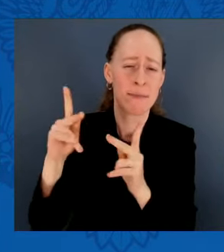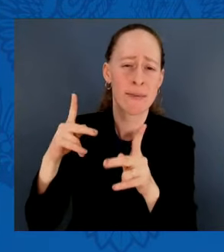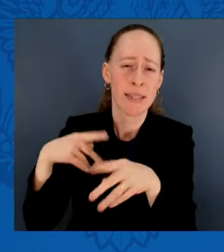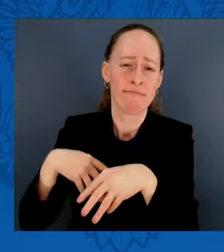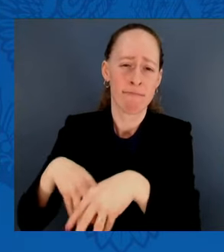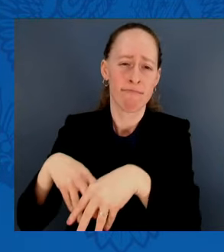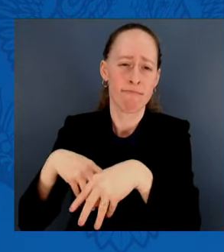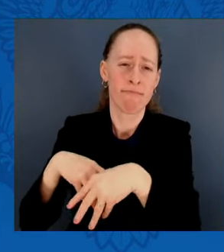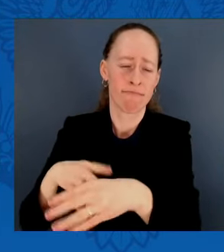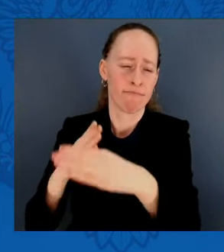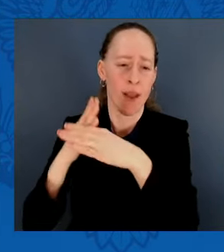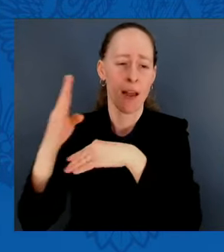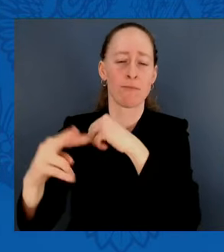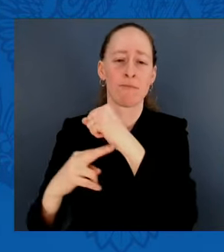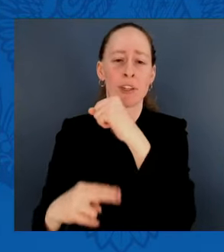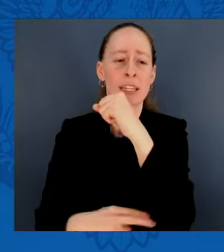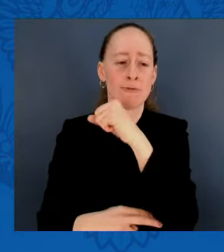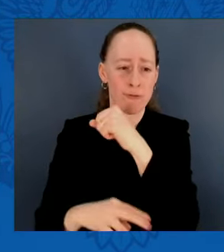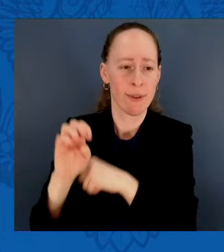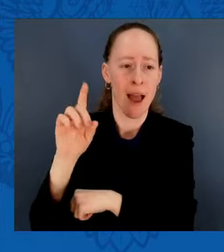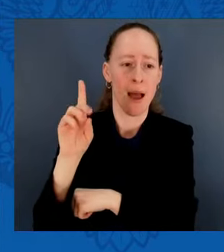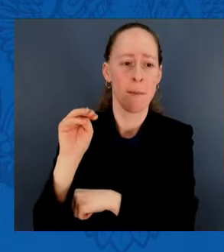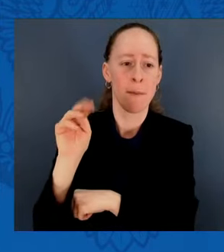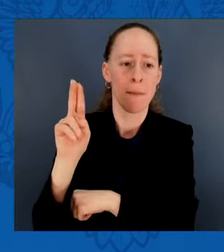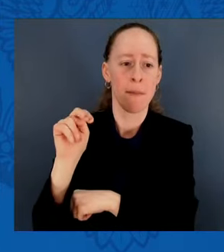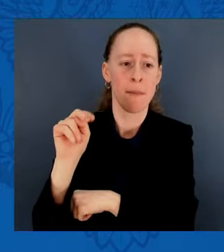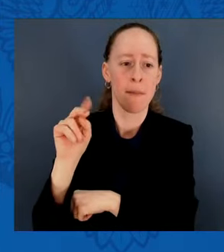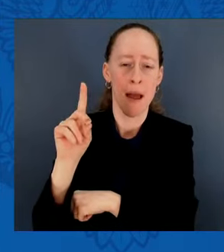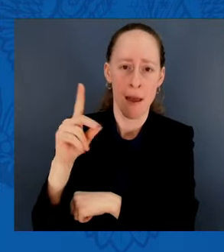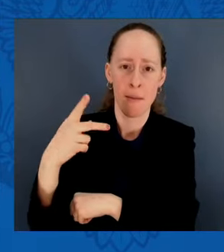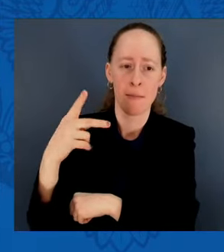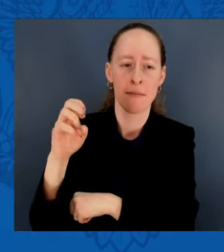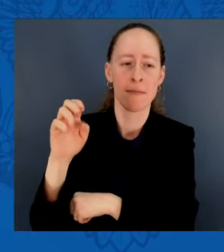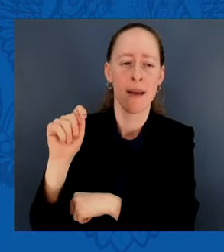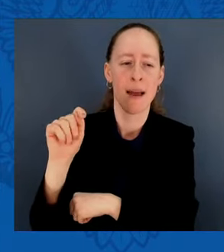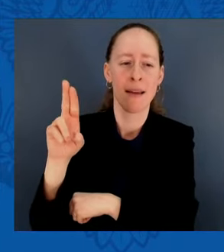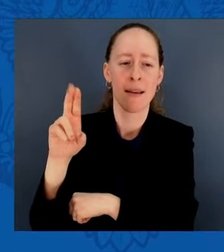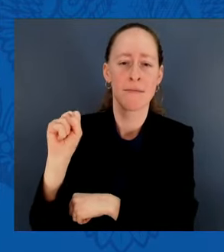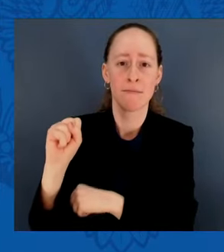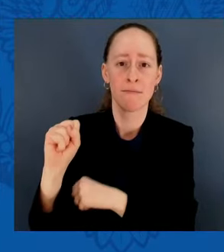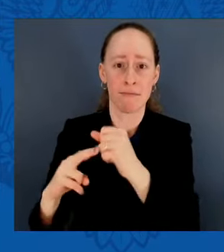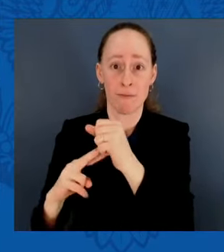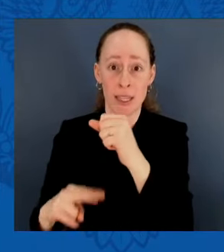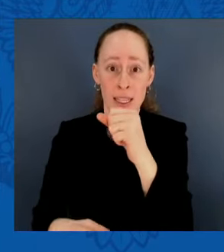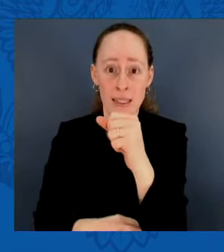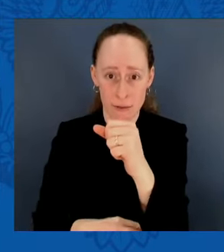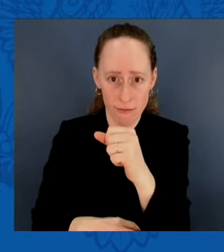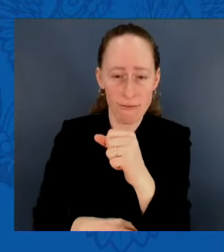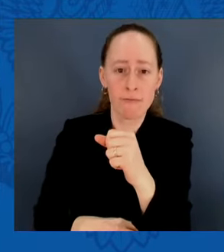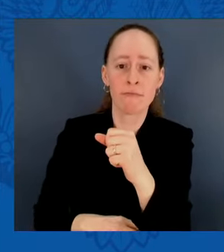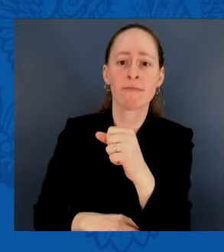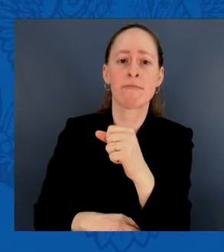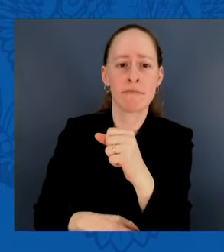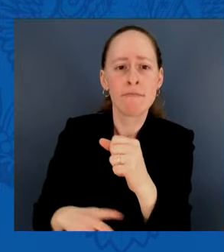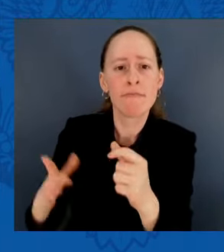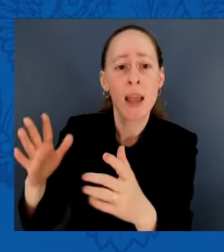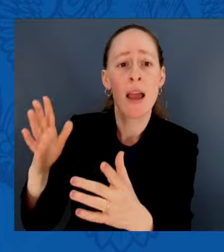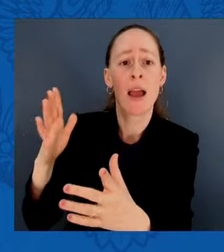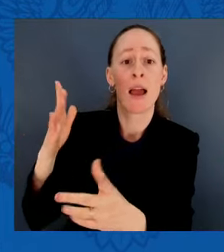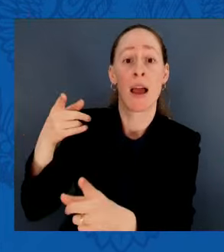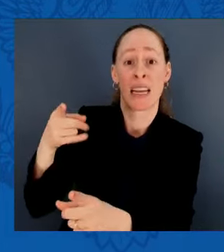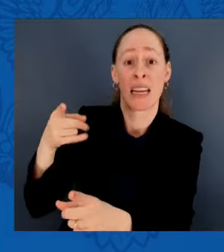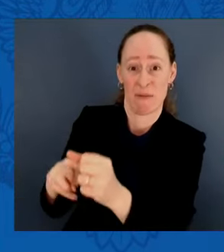Klan, to claim their fundamental right to vote. They were beaten, they were bloody, and left for